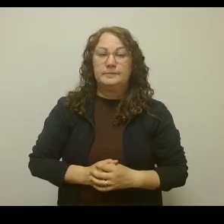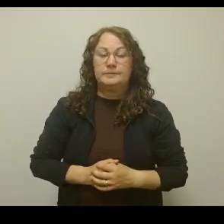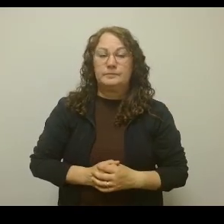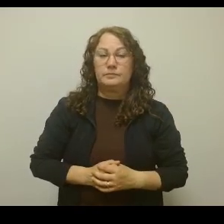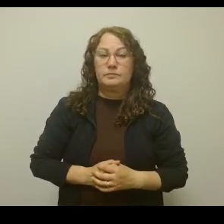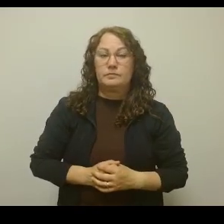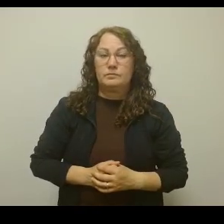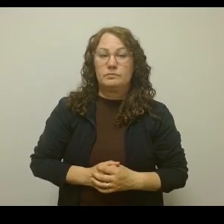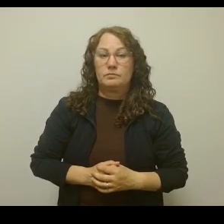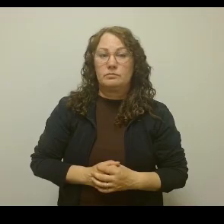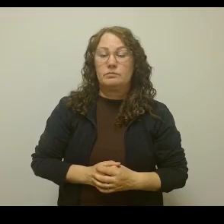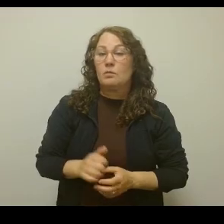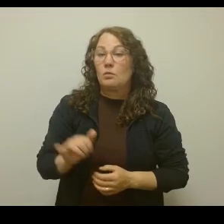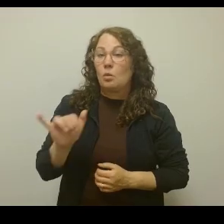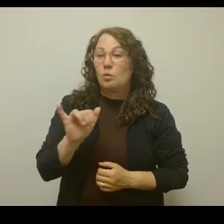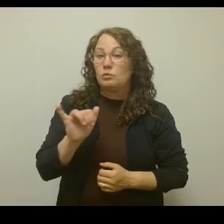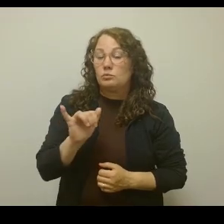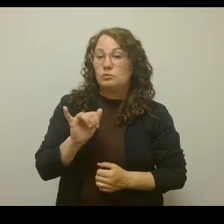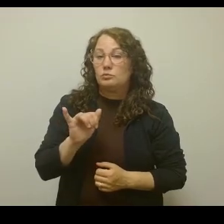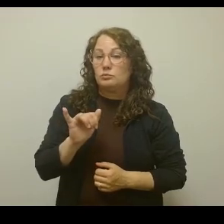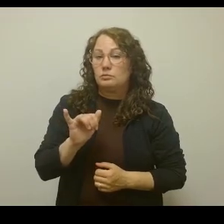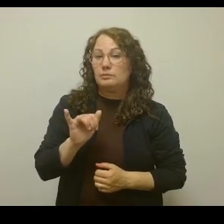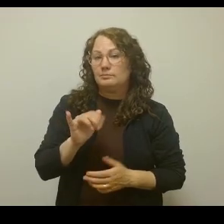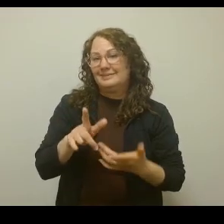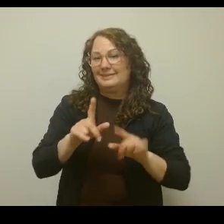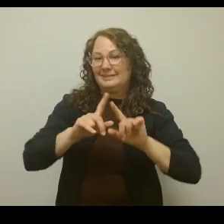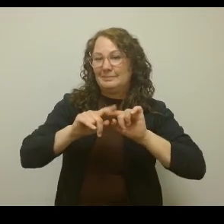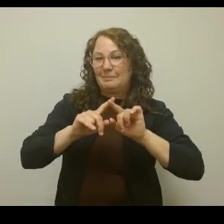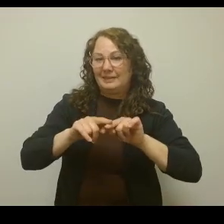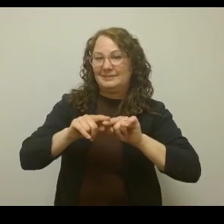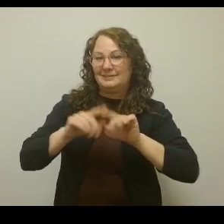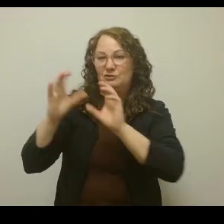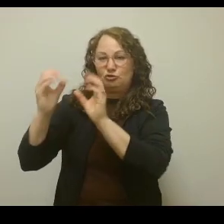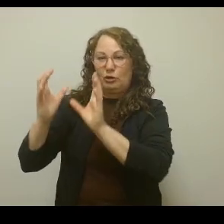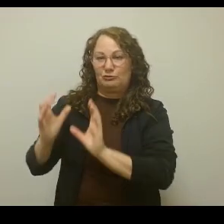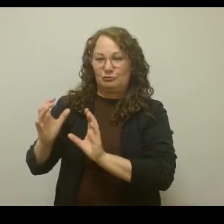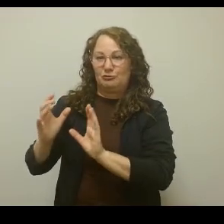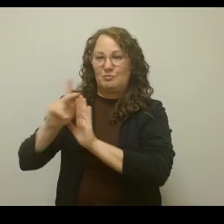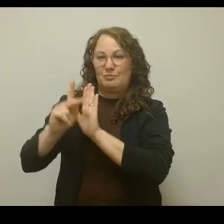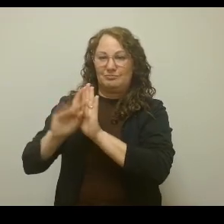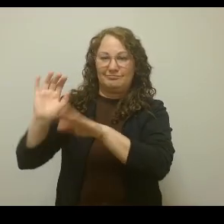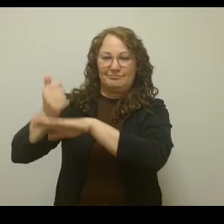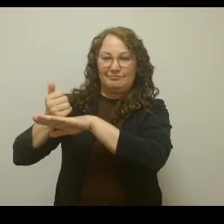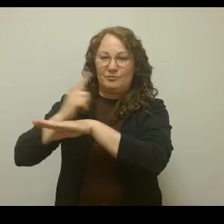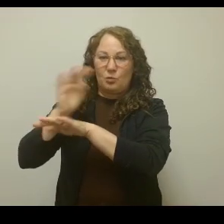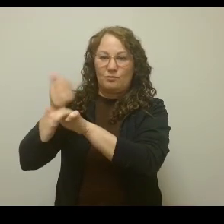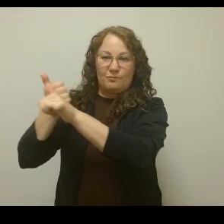And of course, the guidelines set out by the instructor.